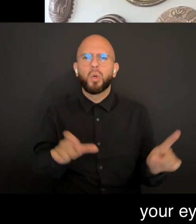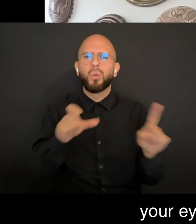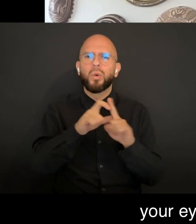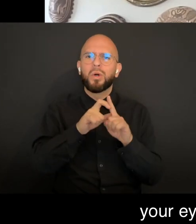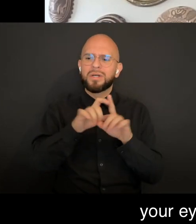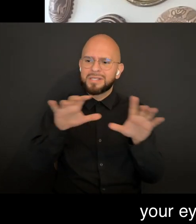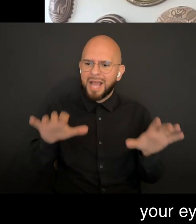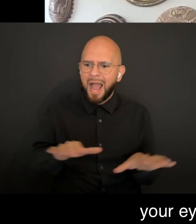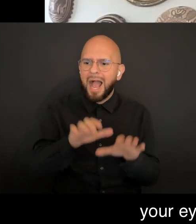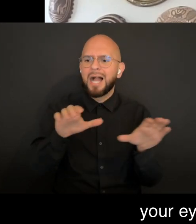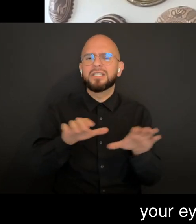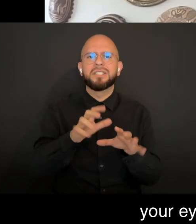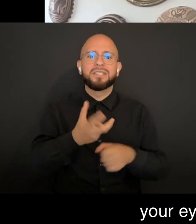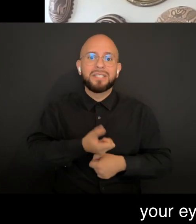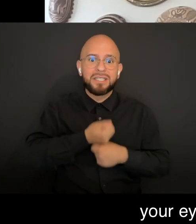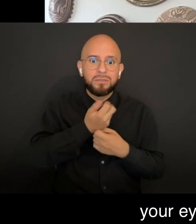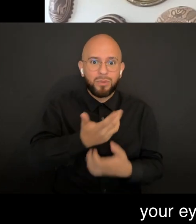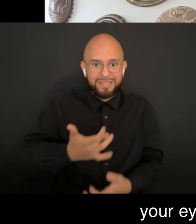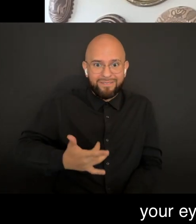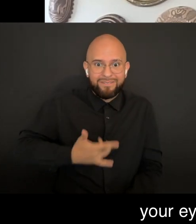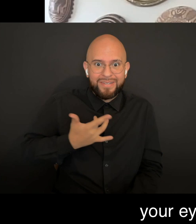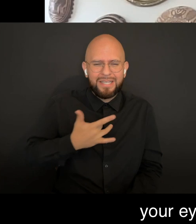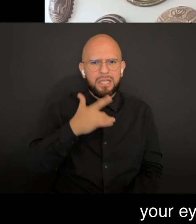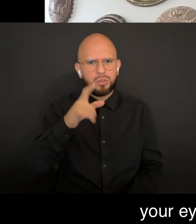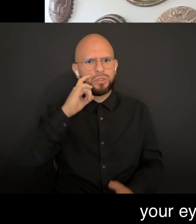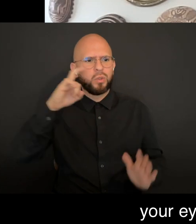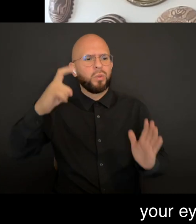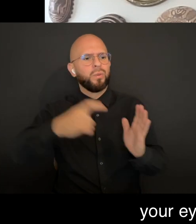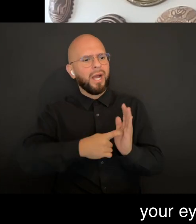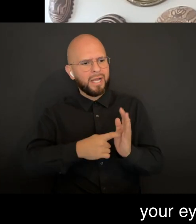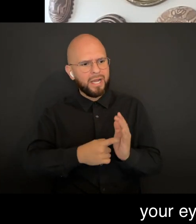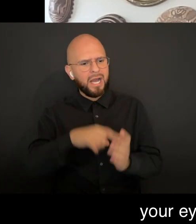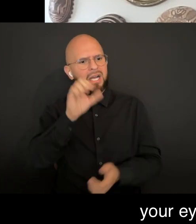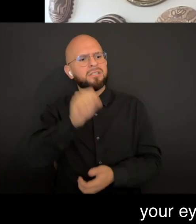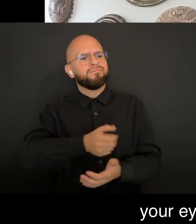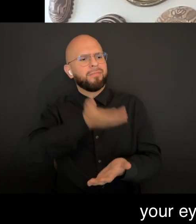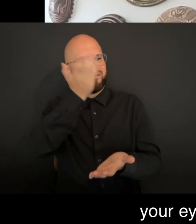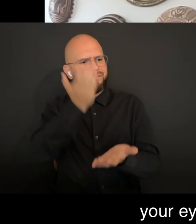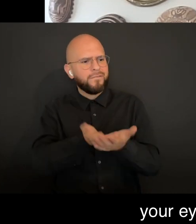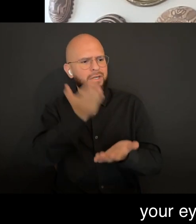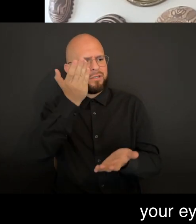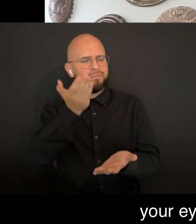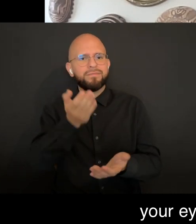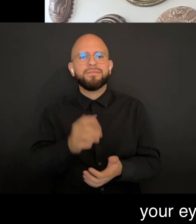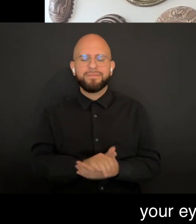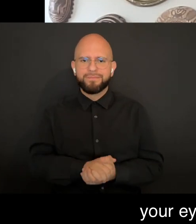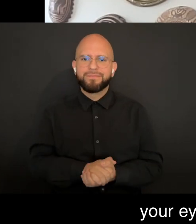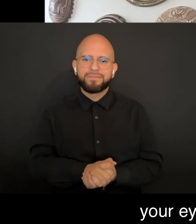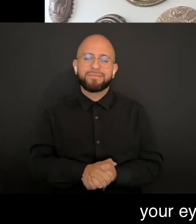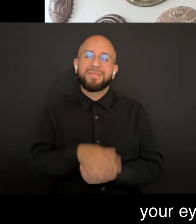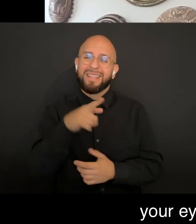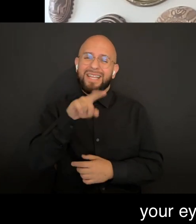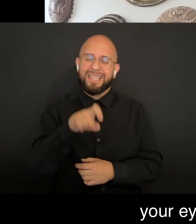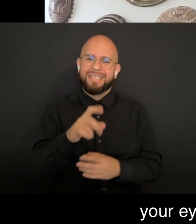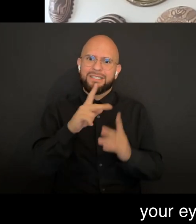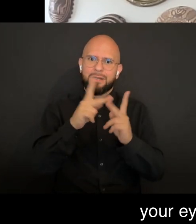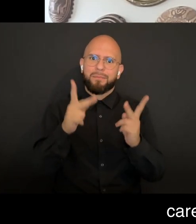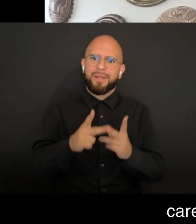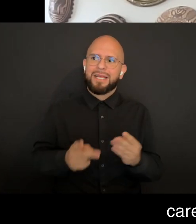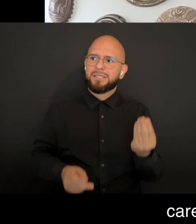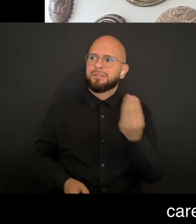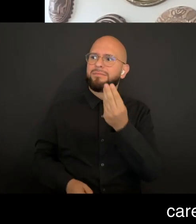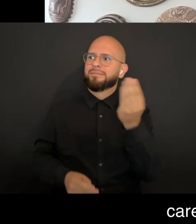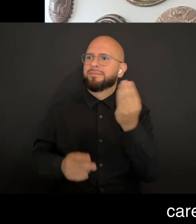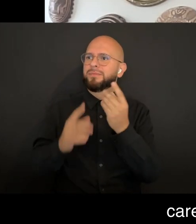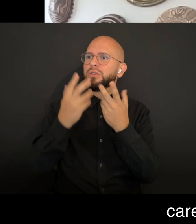your eyes. Words or actions that express feelings need to be recognized and affirmed by others who